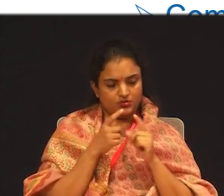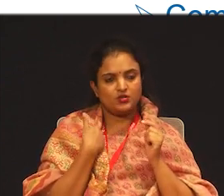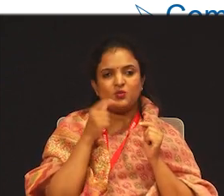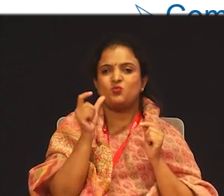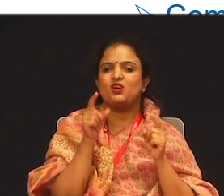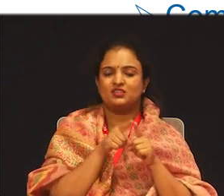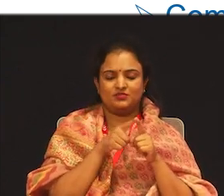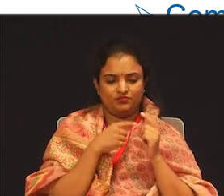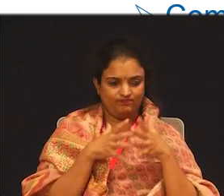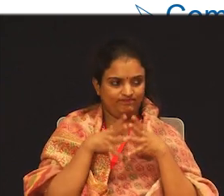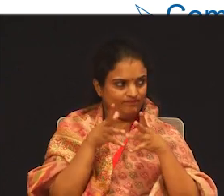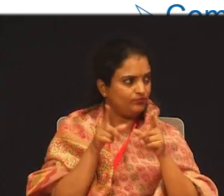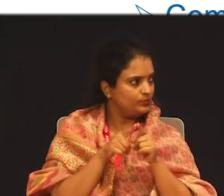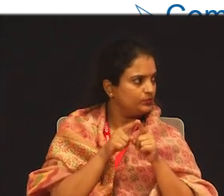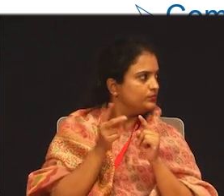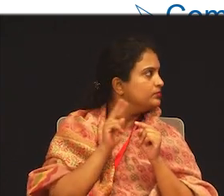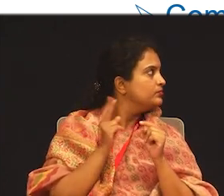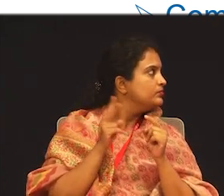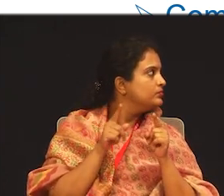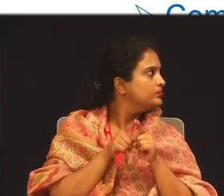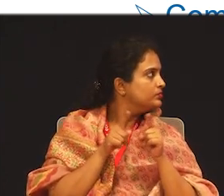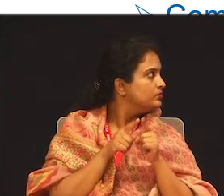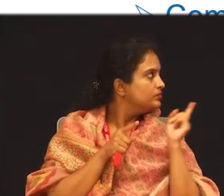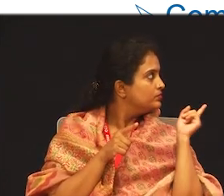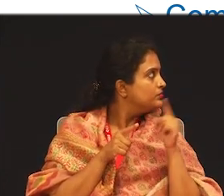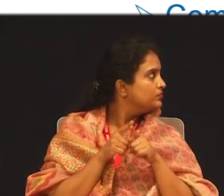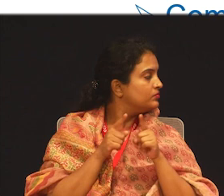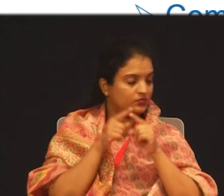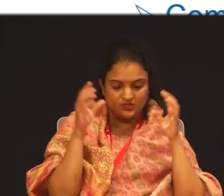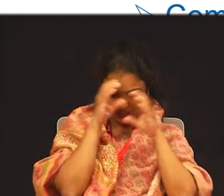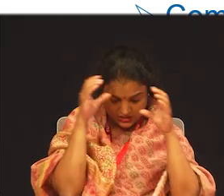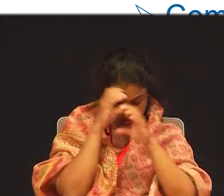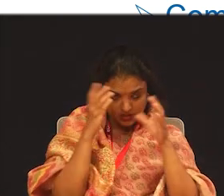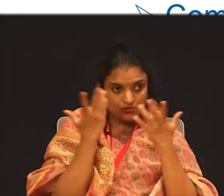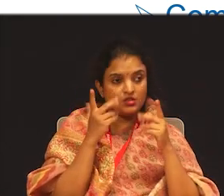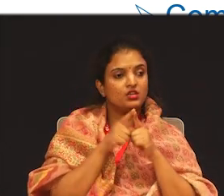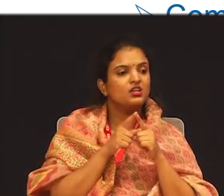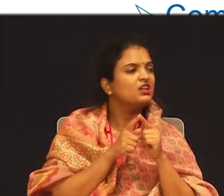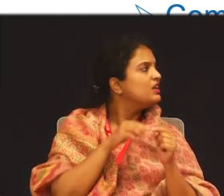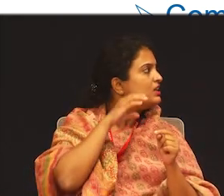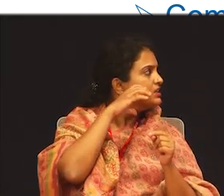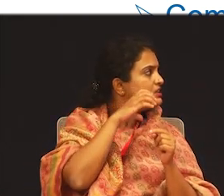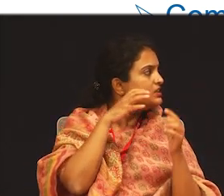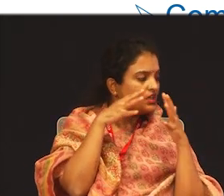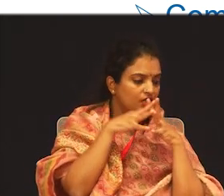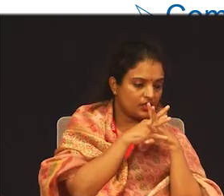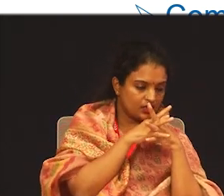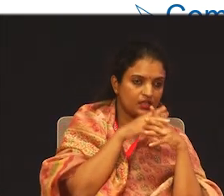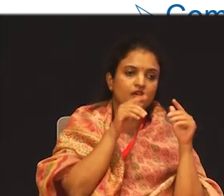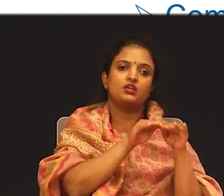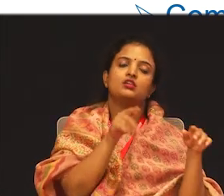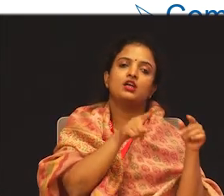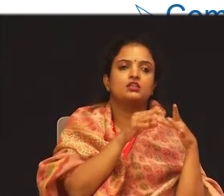terms which are again creating a lot of confusion maybe in the field. CWSN are children with special